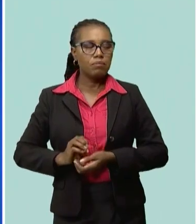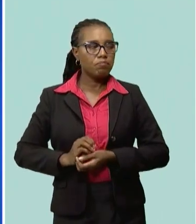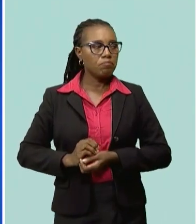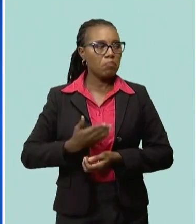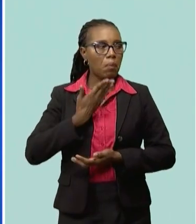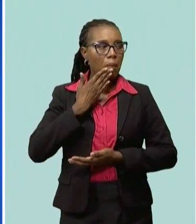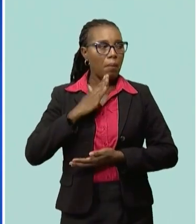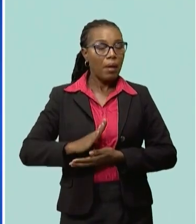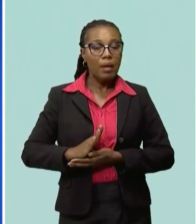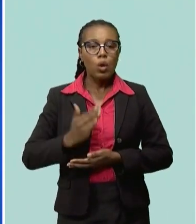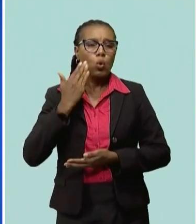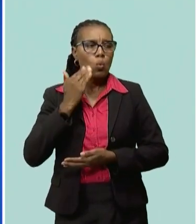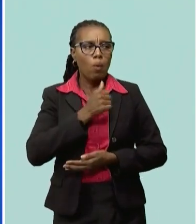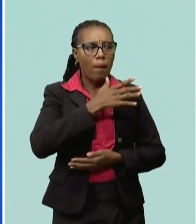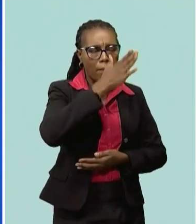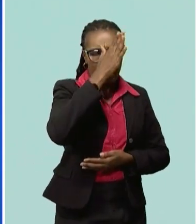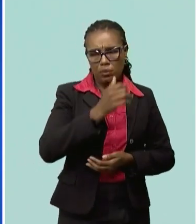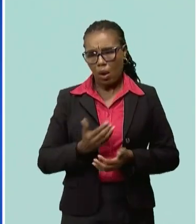that they know the parents would not